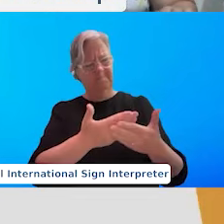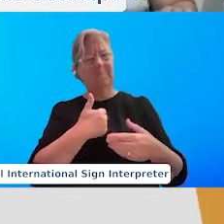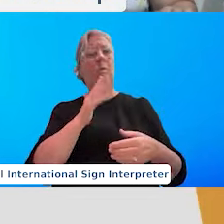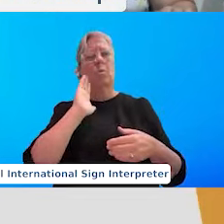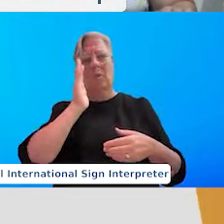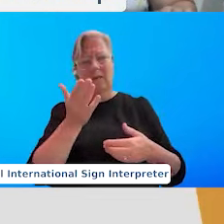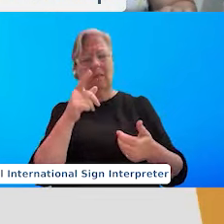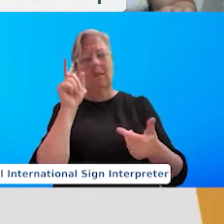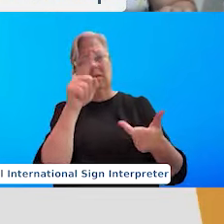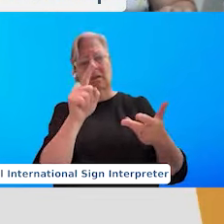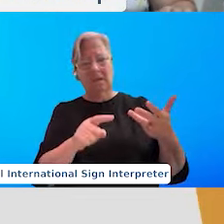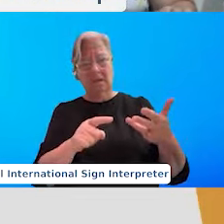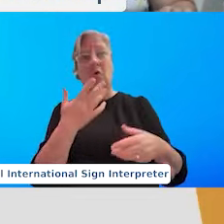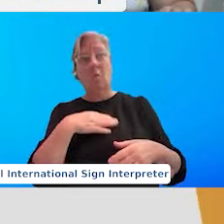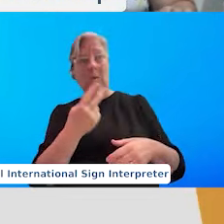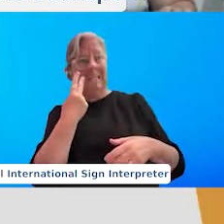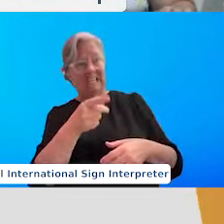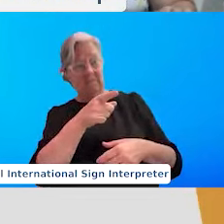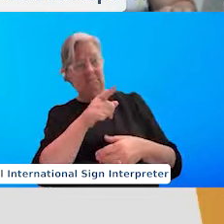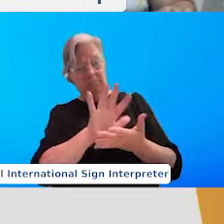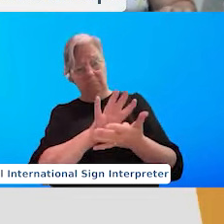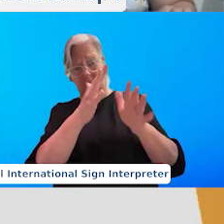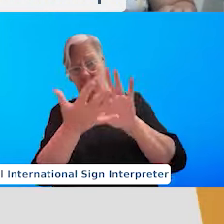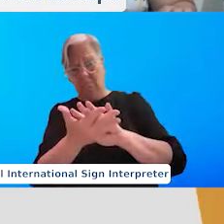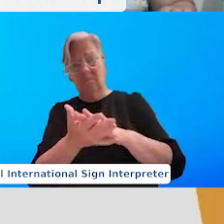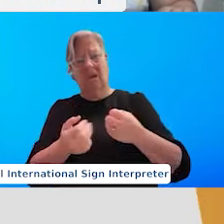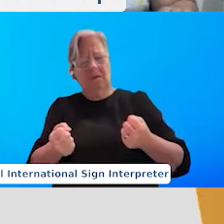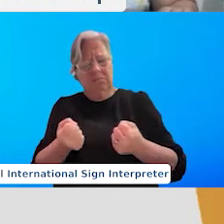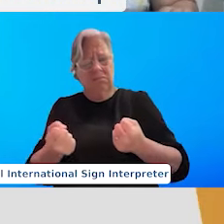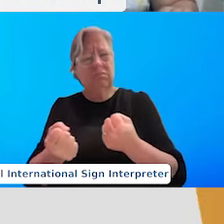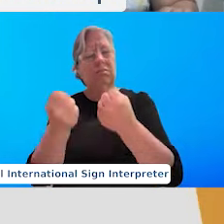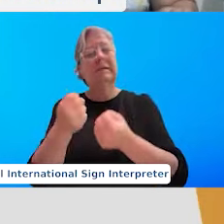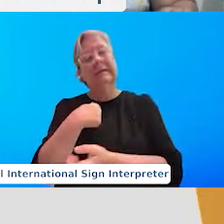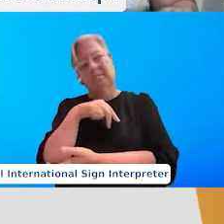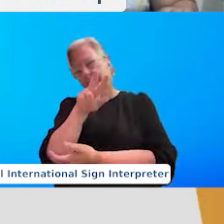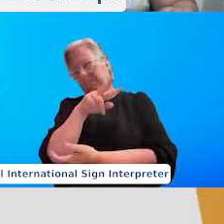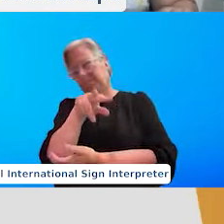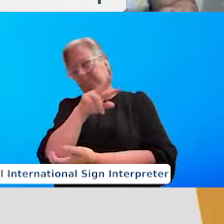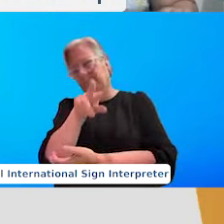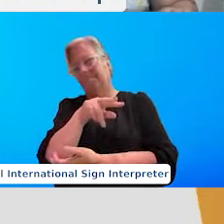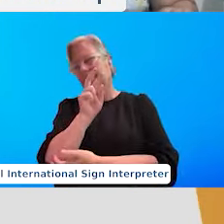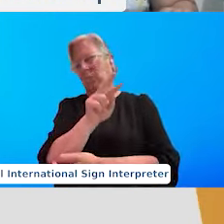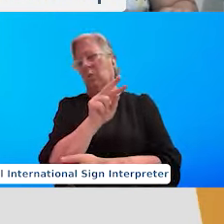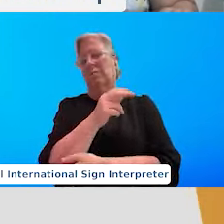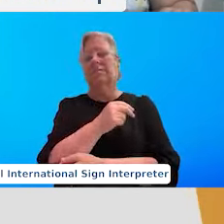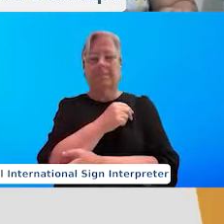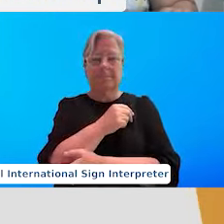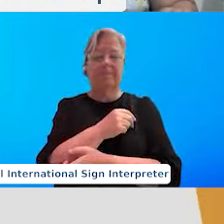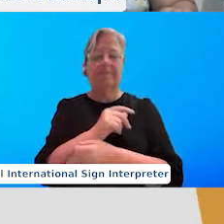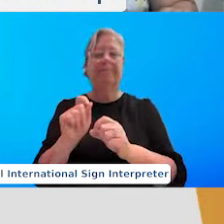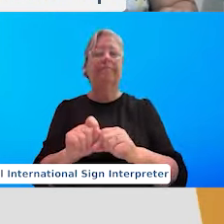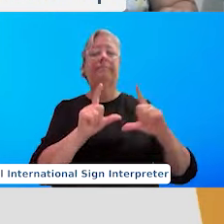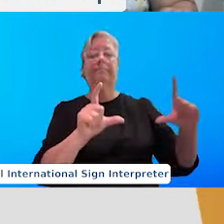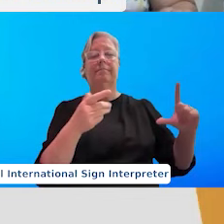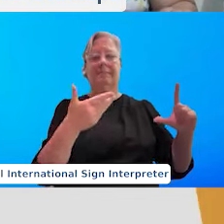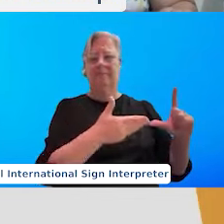Through this, we advocate to ensure that the commitments in which governments are